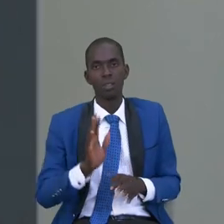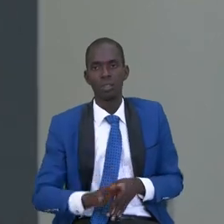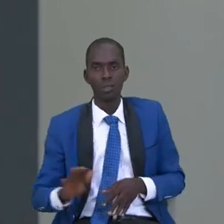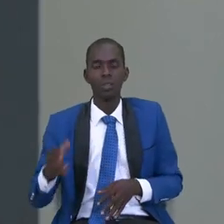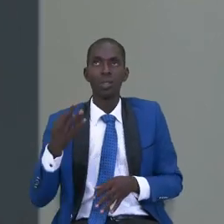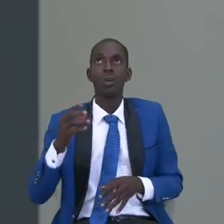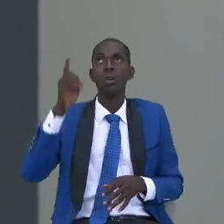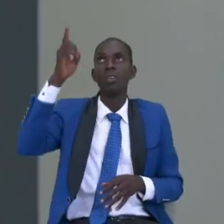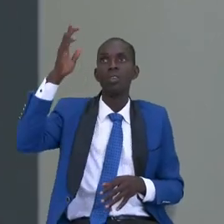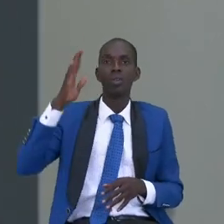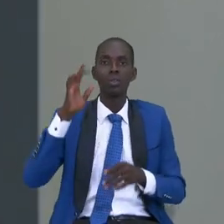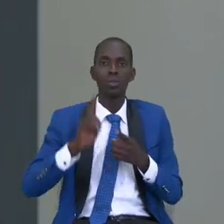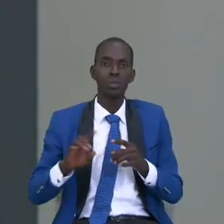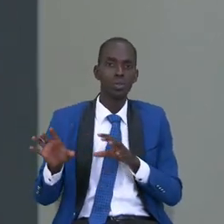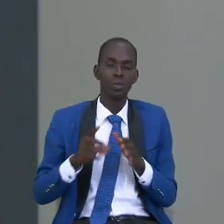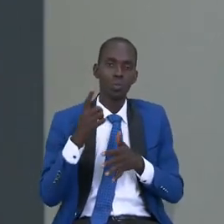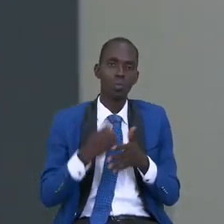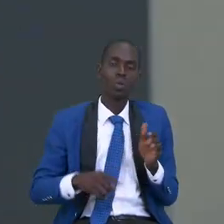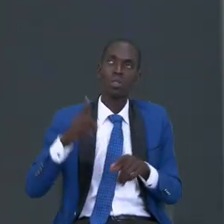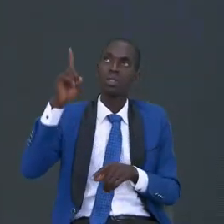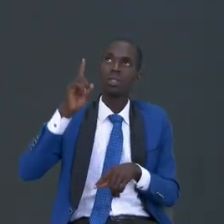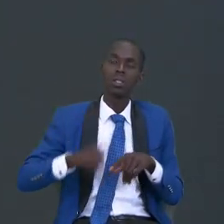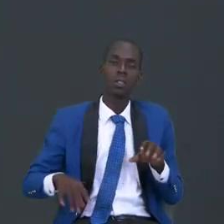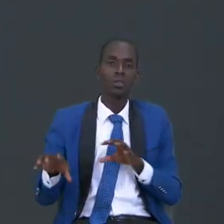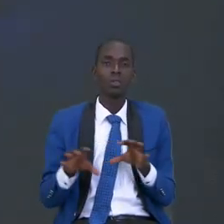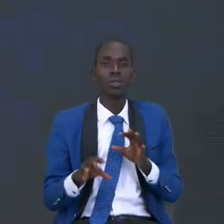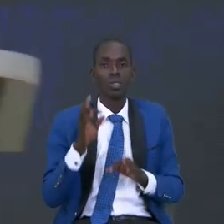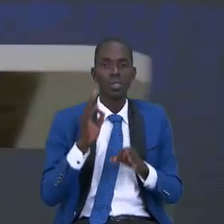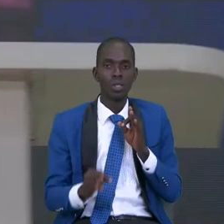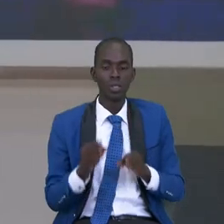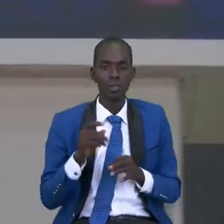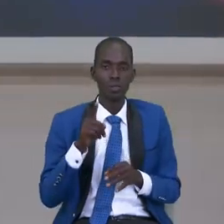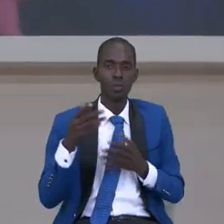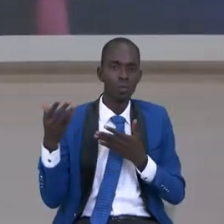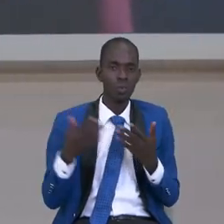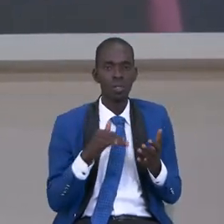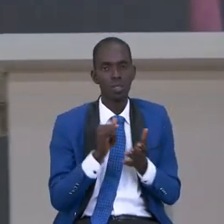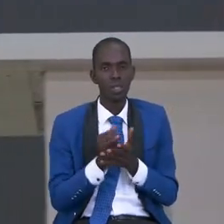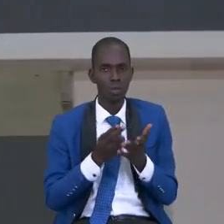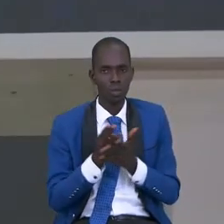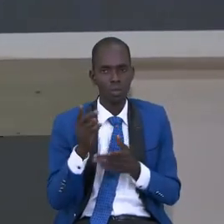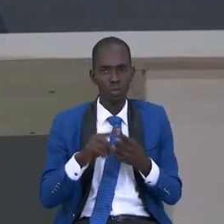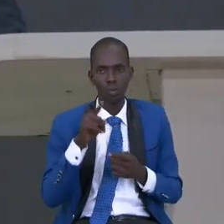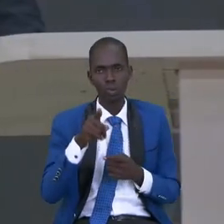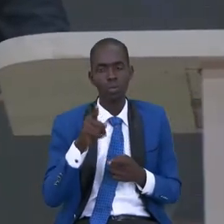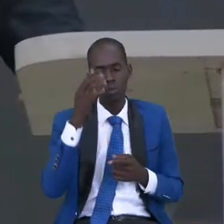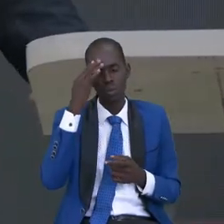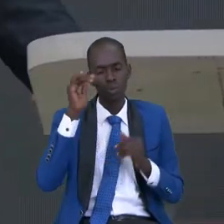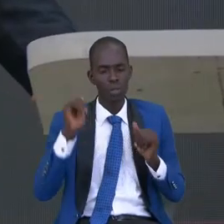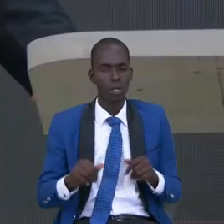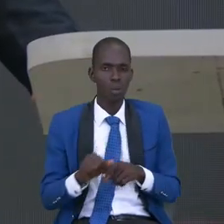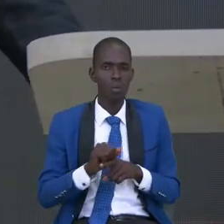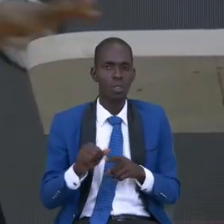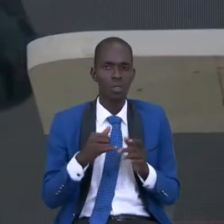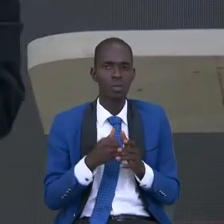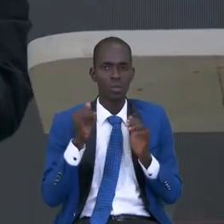do what they could not do. If he brought that truth to you, he knew you could practice it, you could